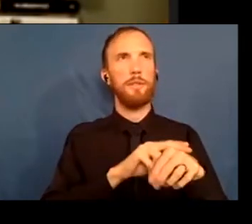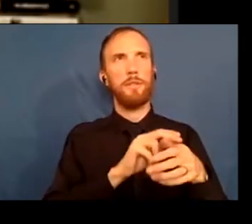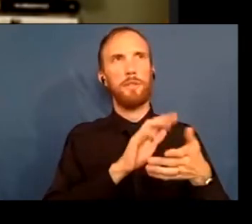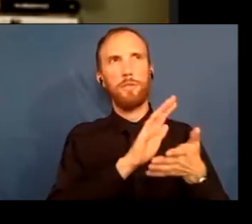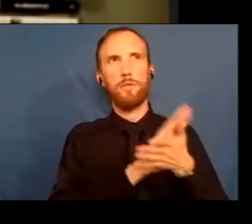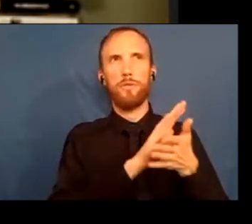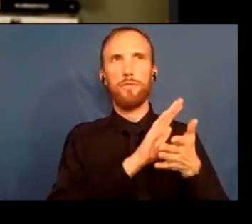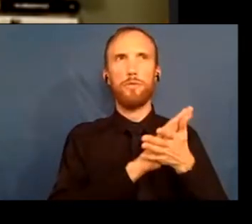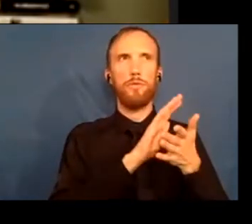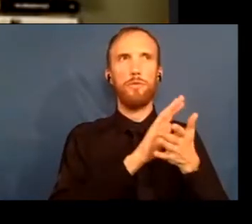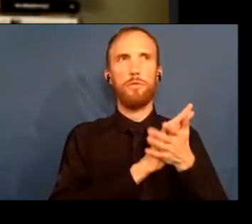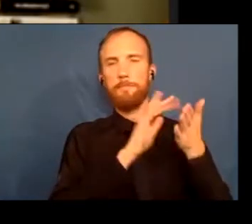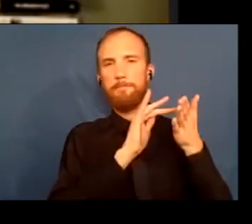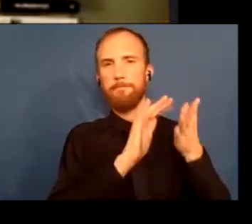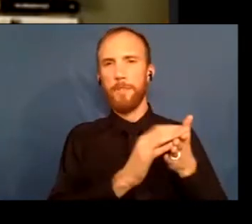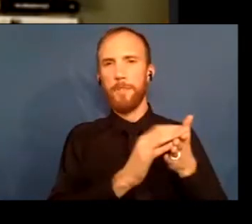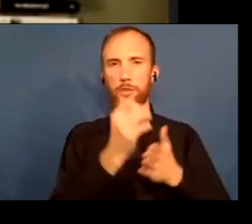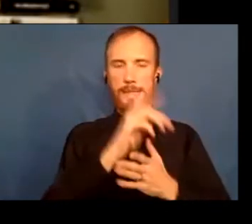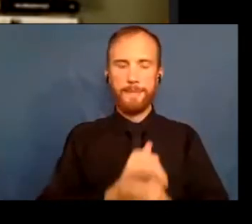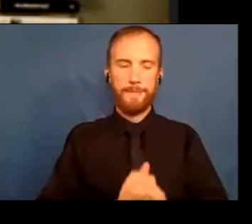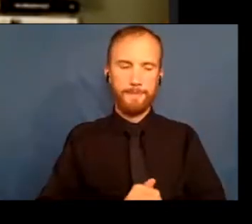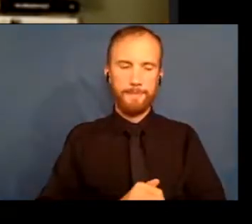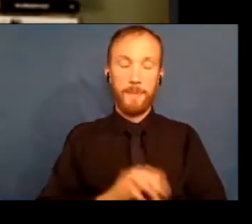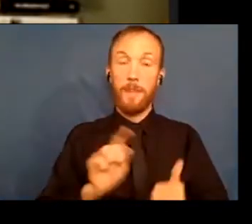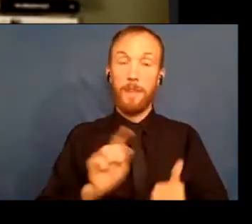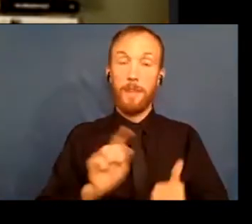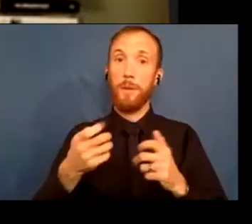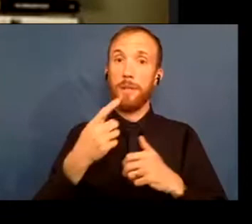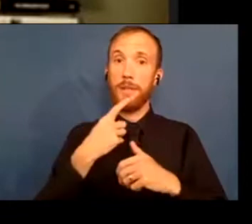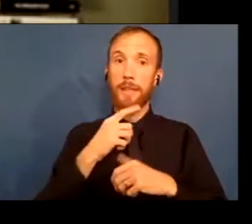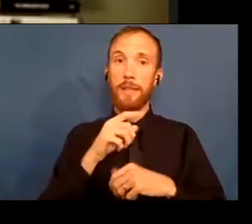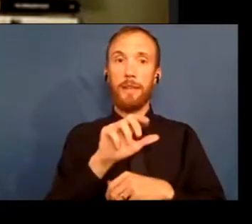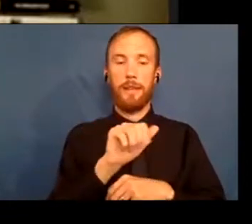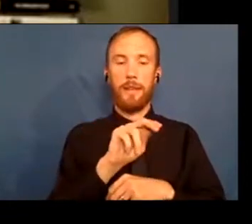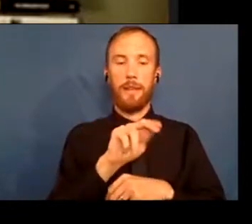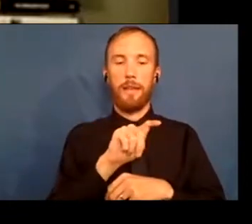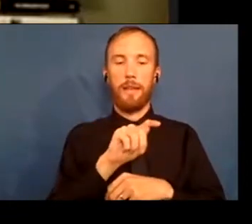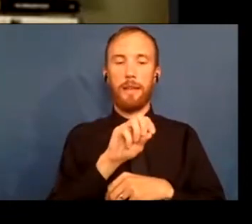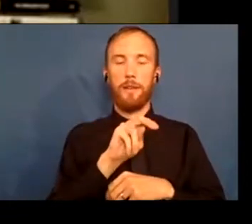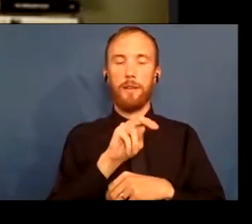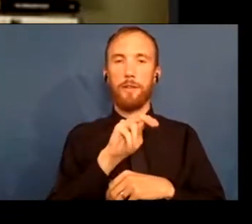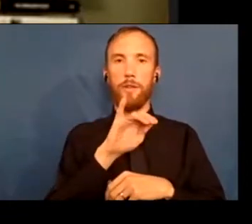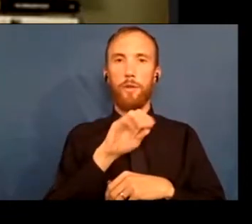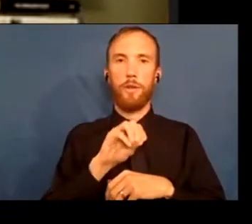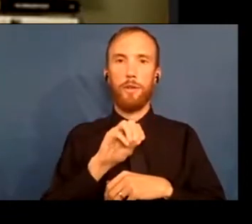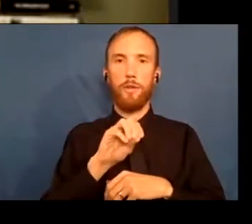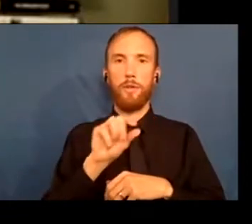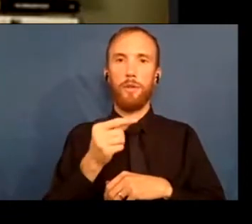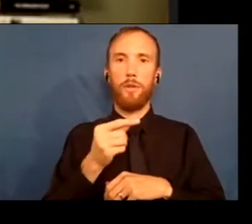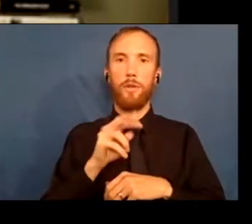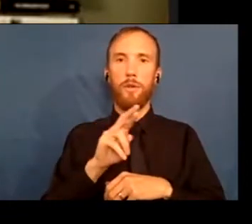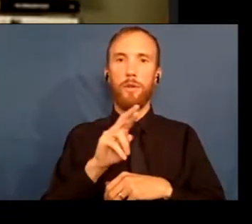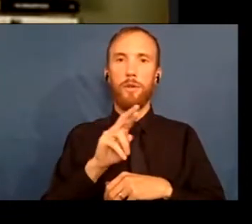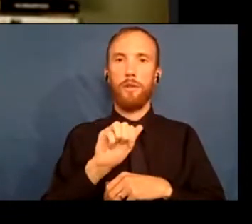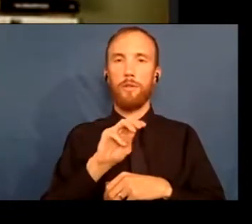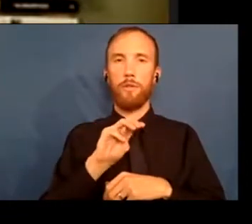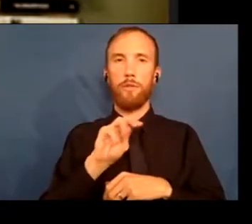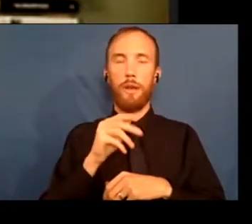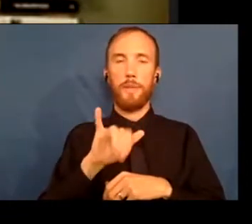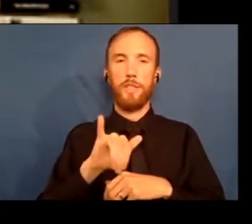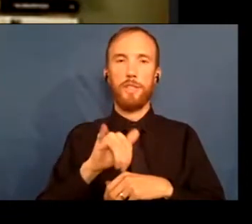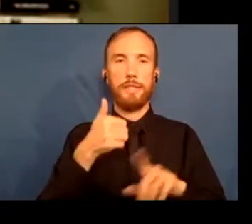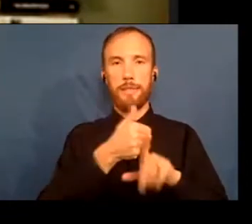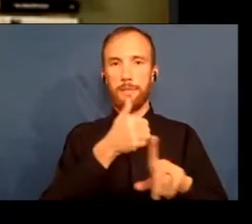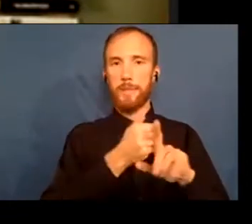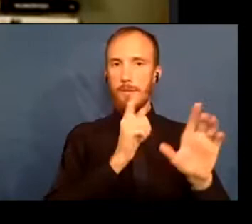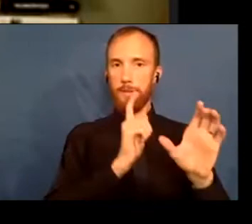like to say is that Antonio Gramsci was a communist. He was first a member of the Socialist Party